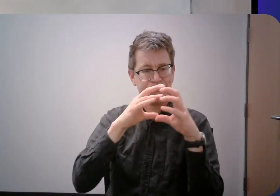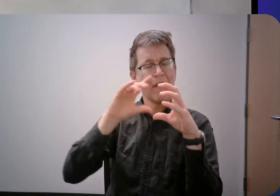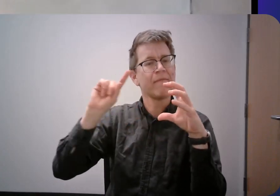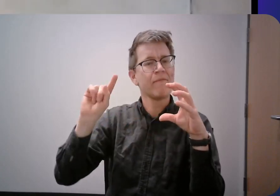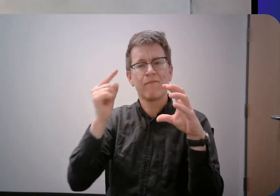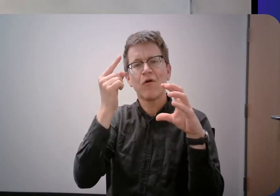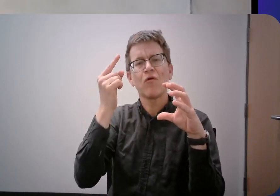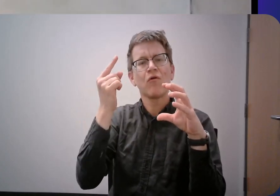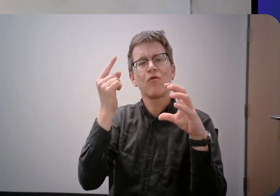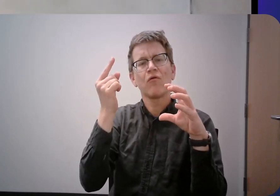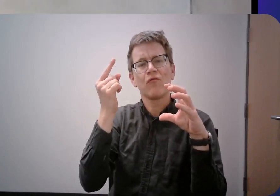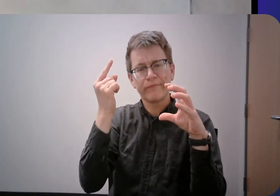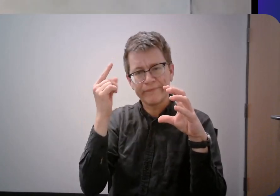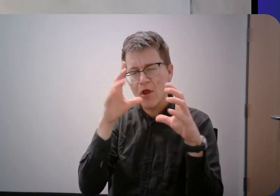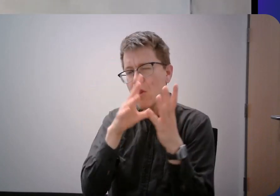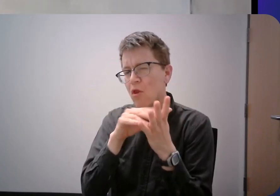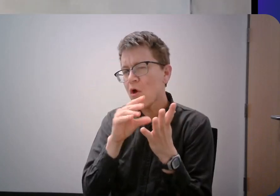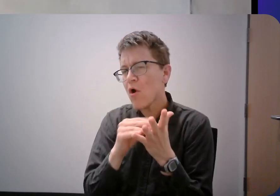Okay?